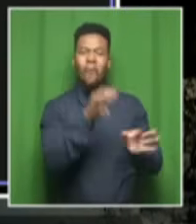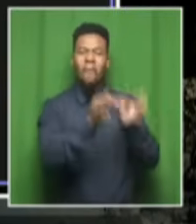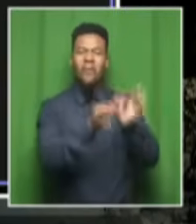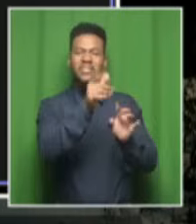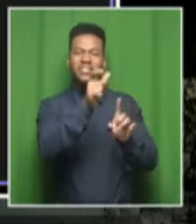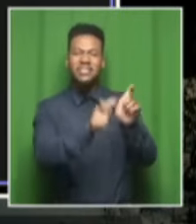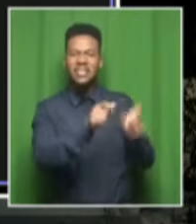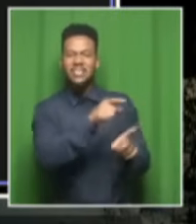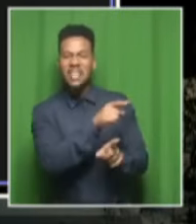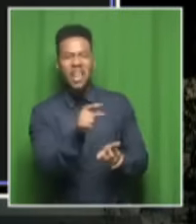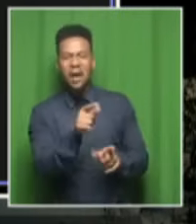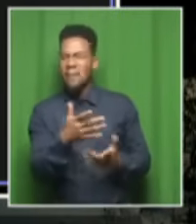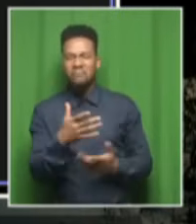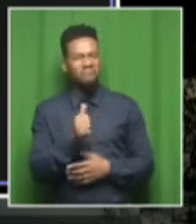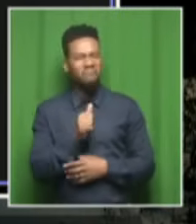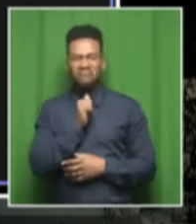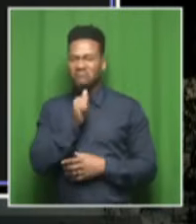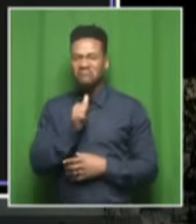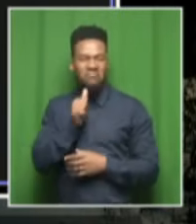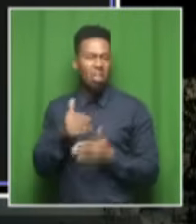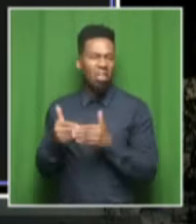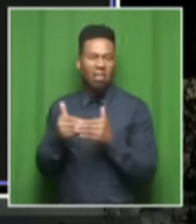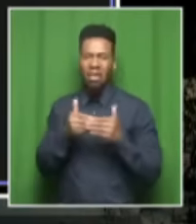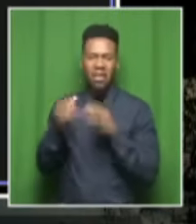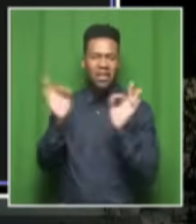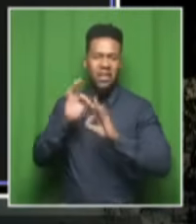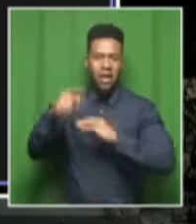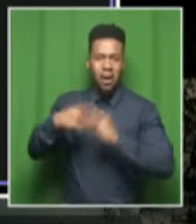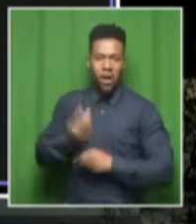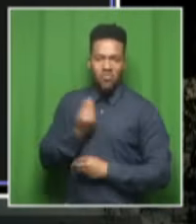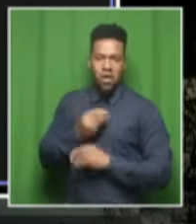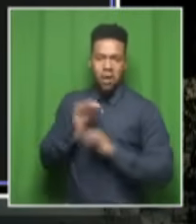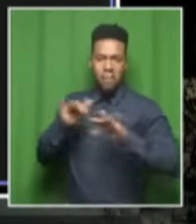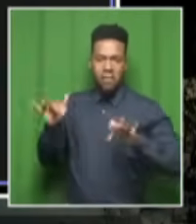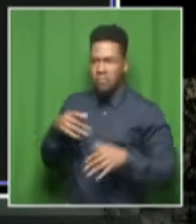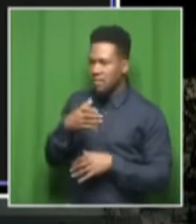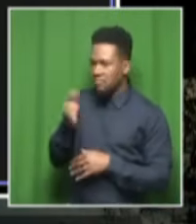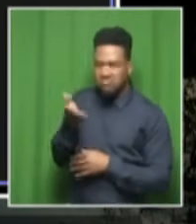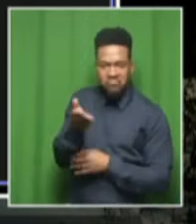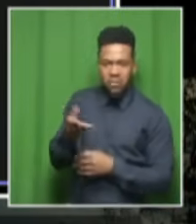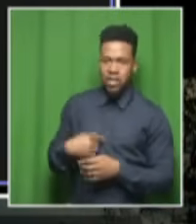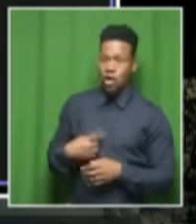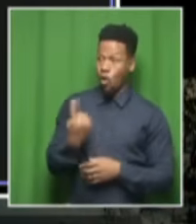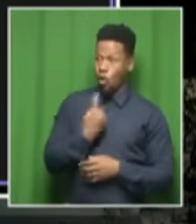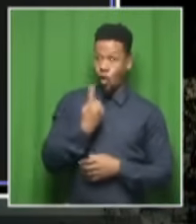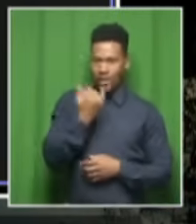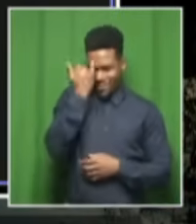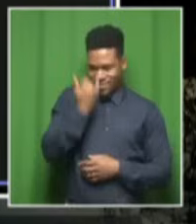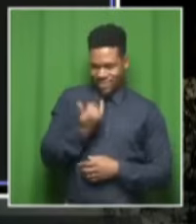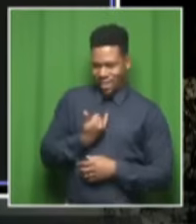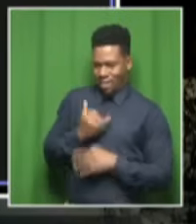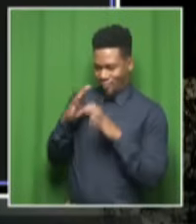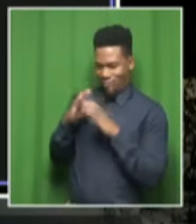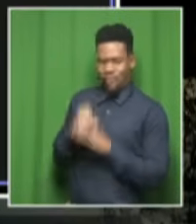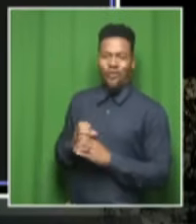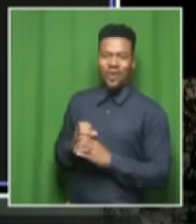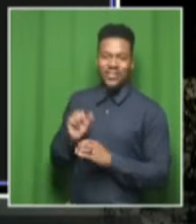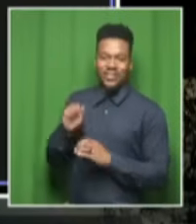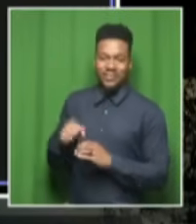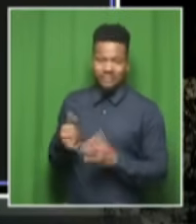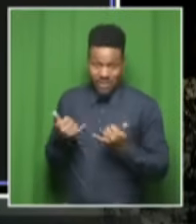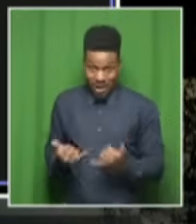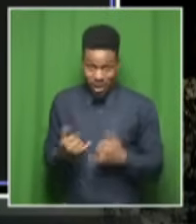know, they don't care at all about us as the youth and even old people. They care about themselves, and it is about time now